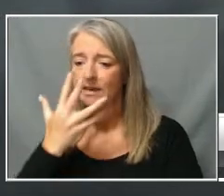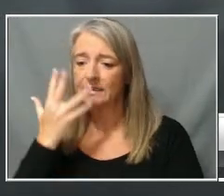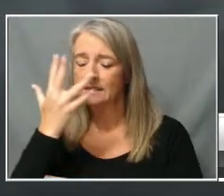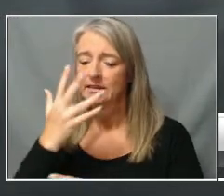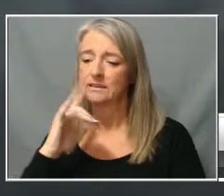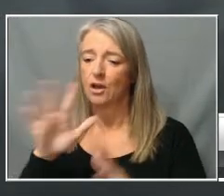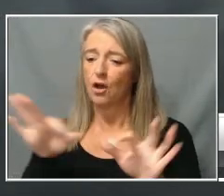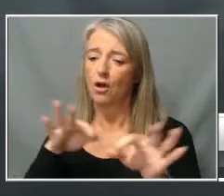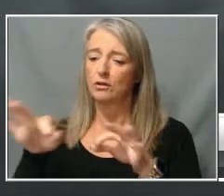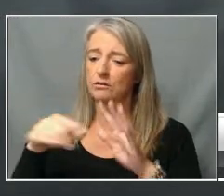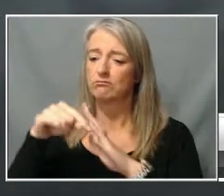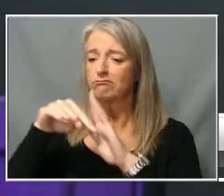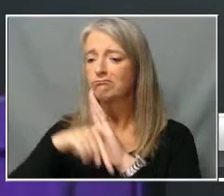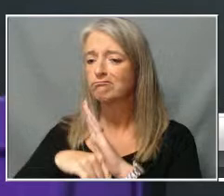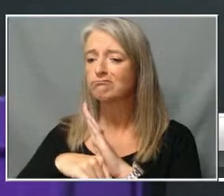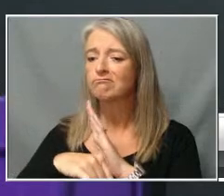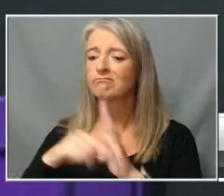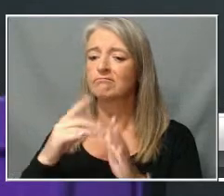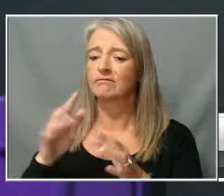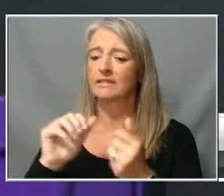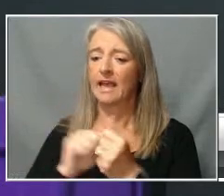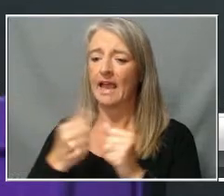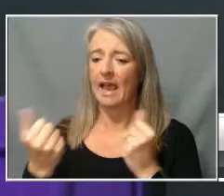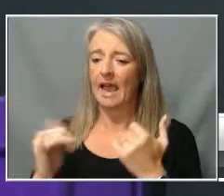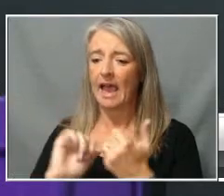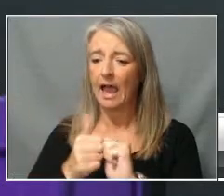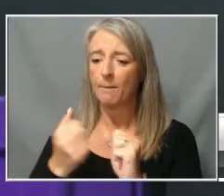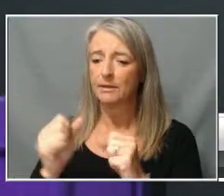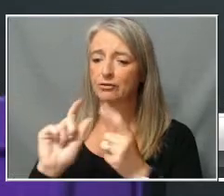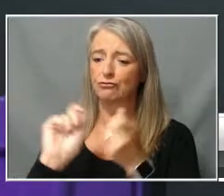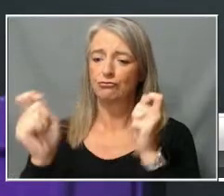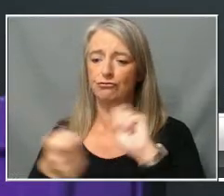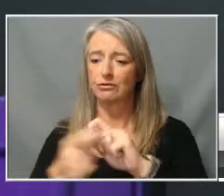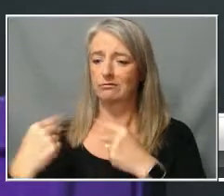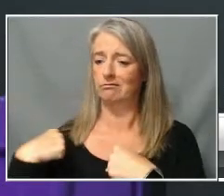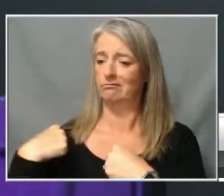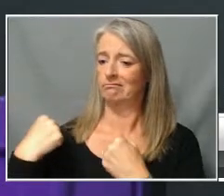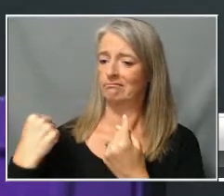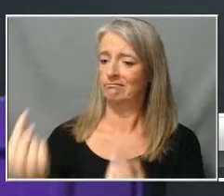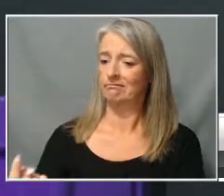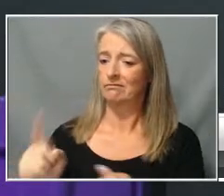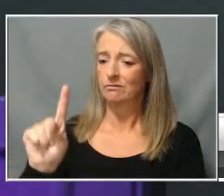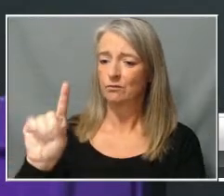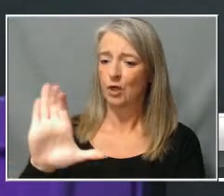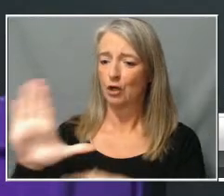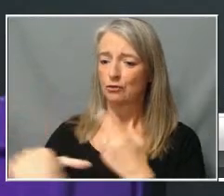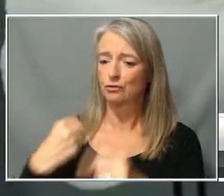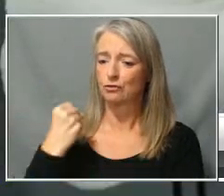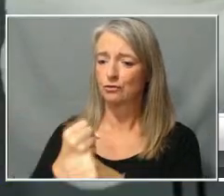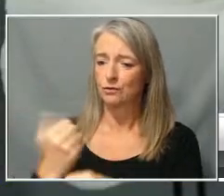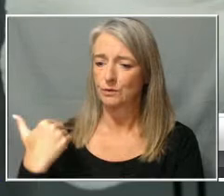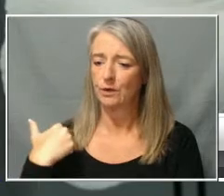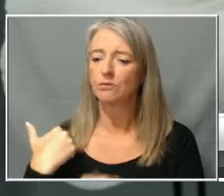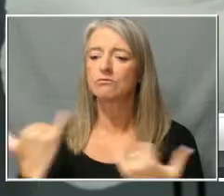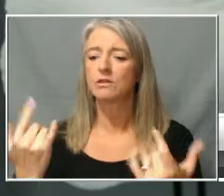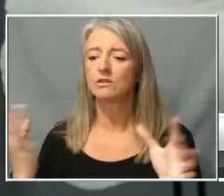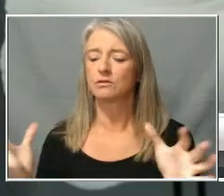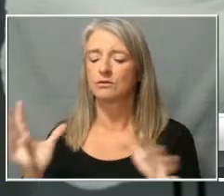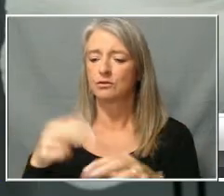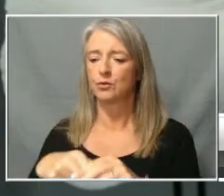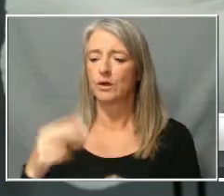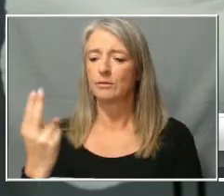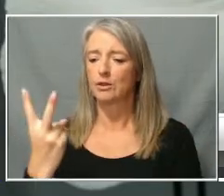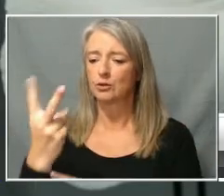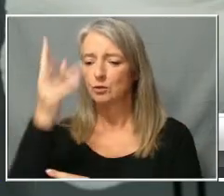explores how far the field has advanced today compared to 100 years ago. And we are also joined by two men who